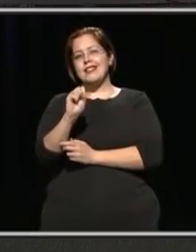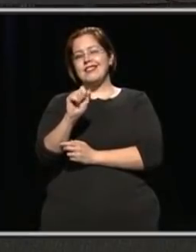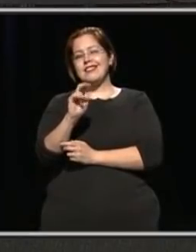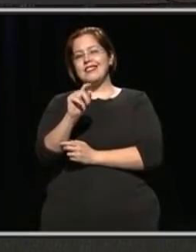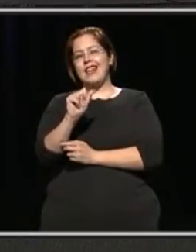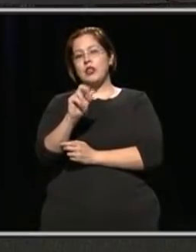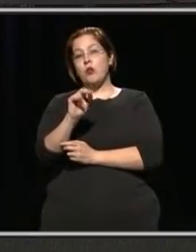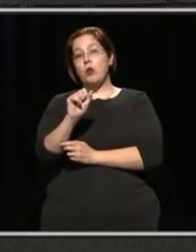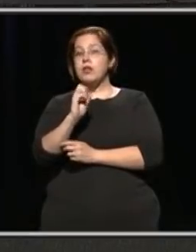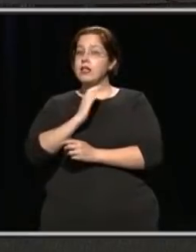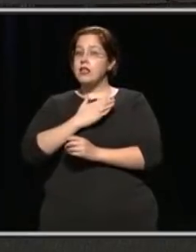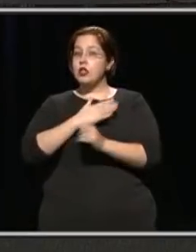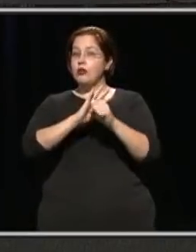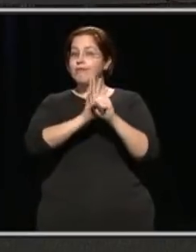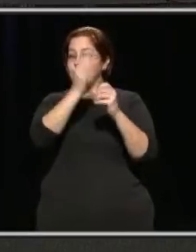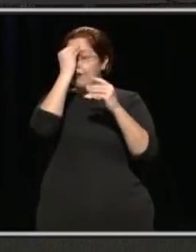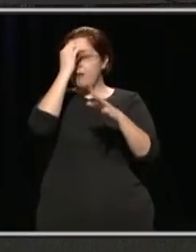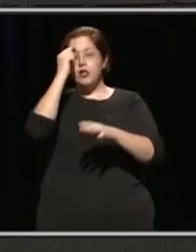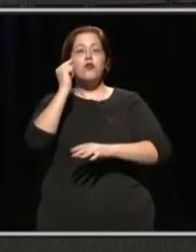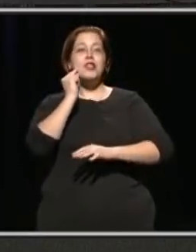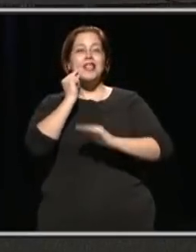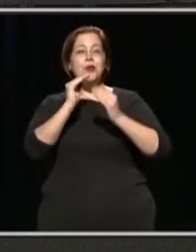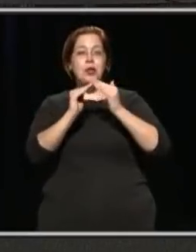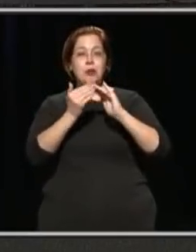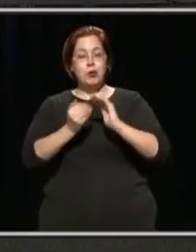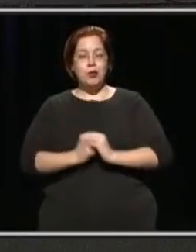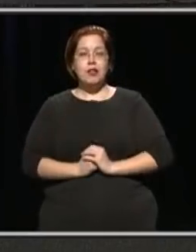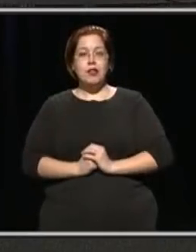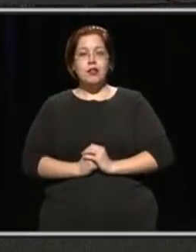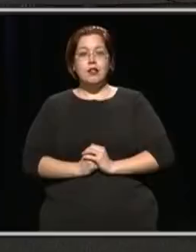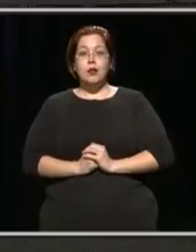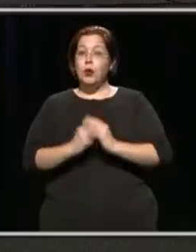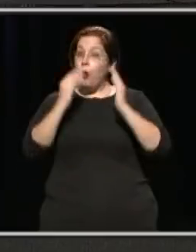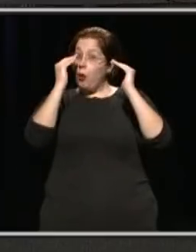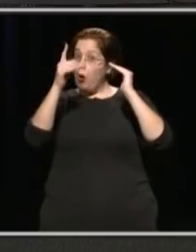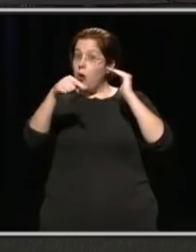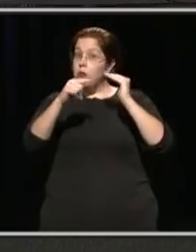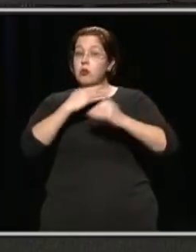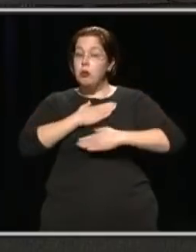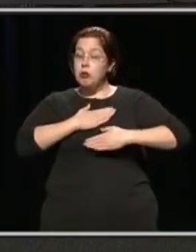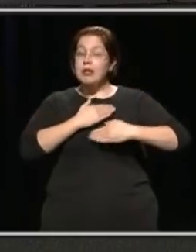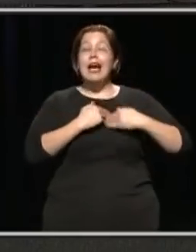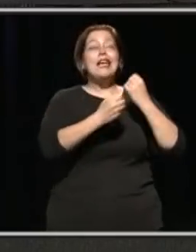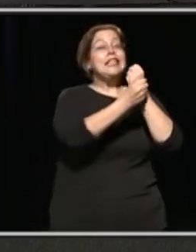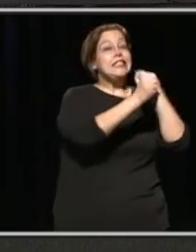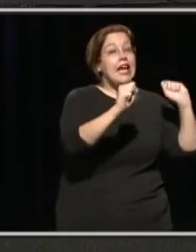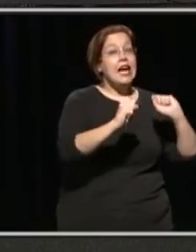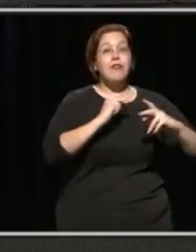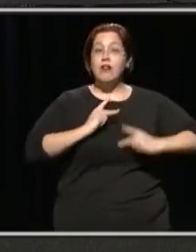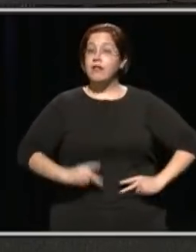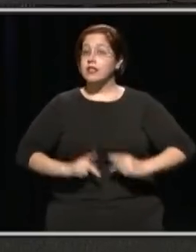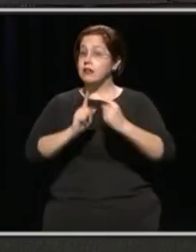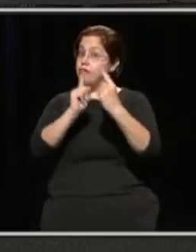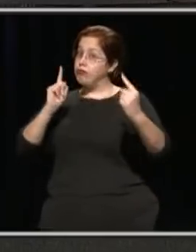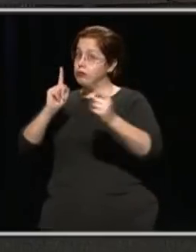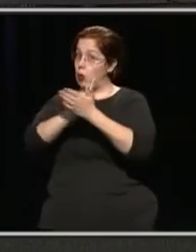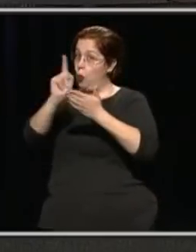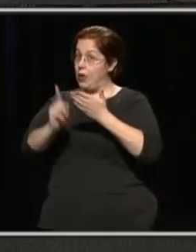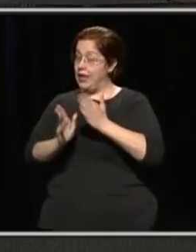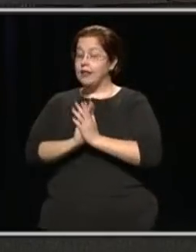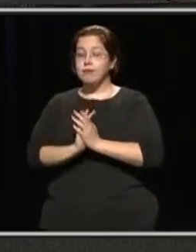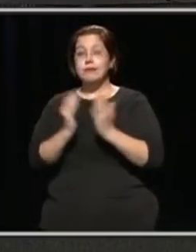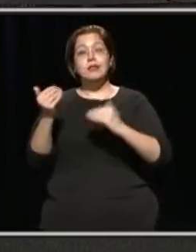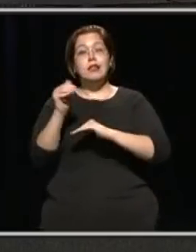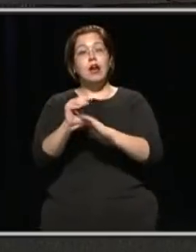this is our COVID-19 update for the San Antonio community. We do hope you had a safe and physically distanced weekend. Tonight